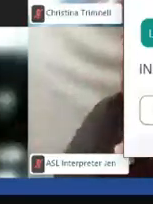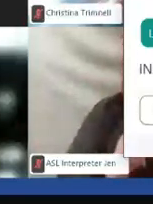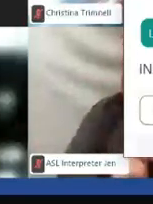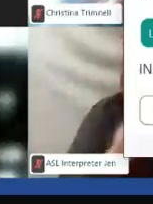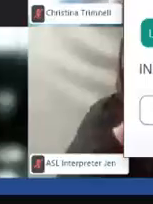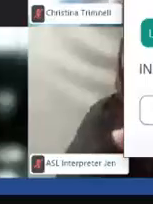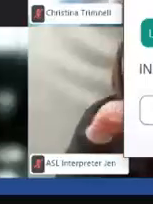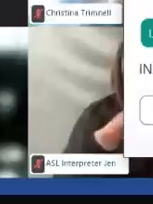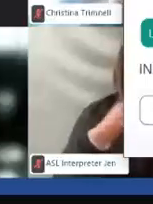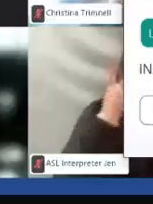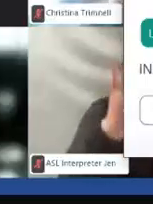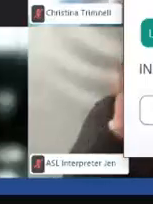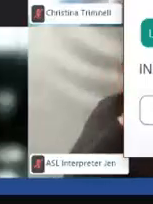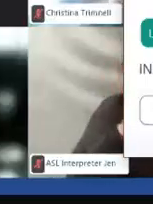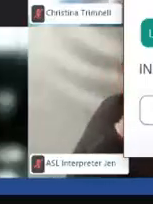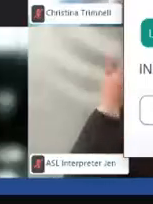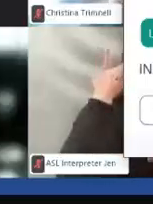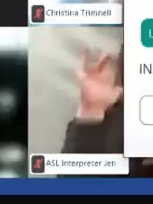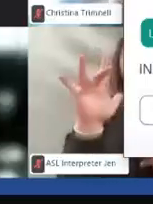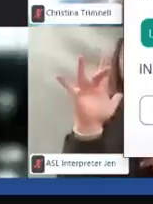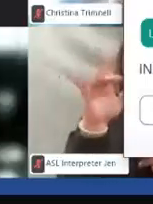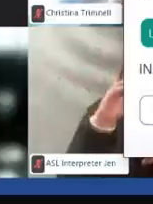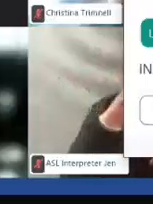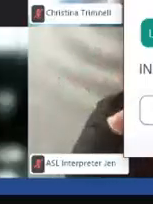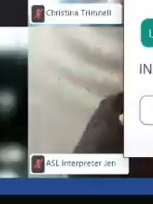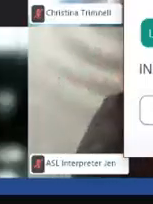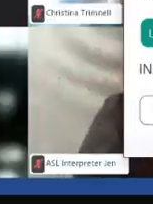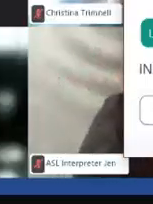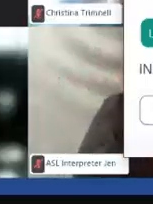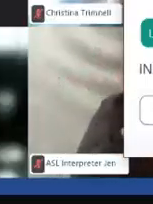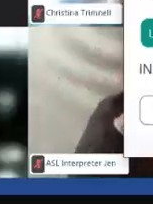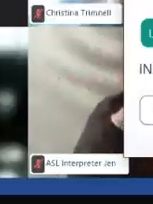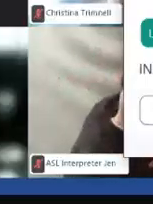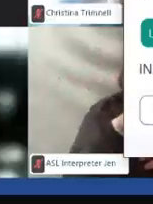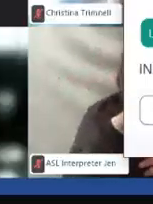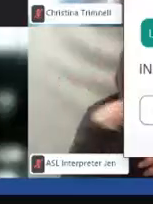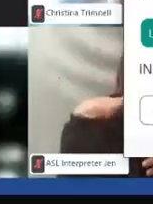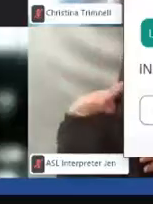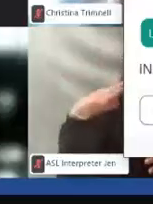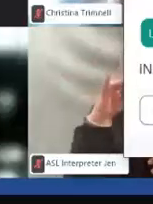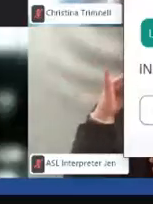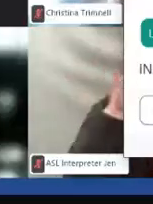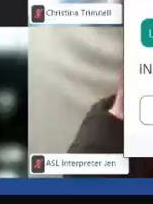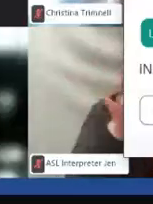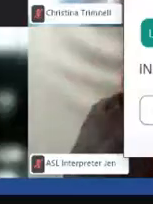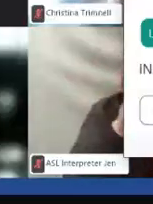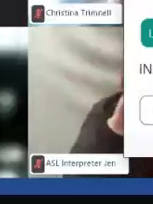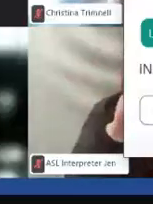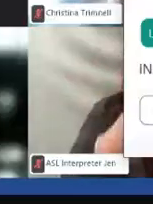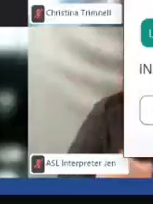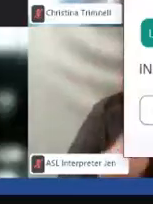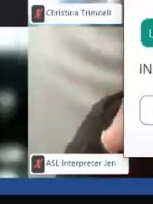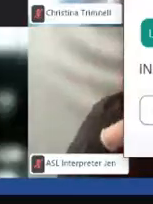and mobility, vision, intellectual and developmental disabilities. And then our candidates also identified as residing